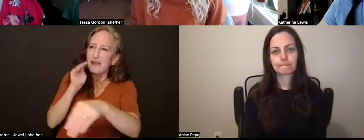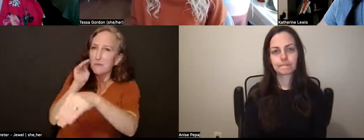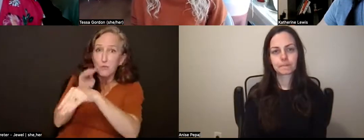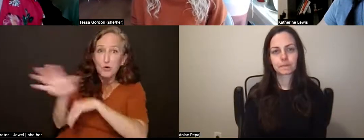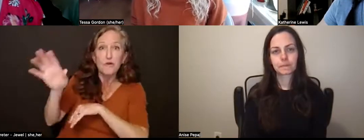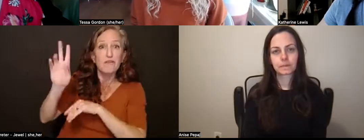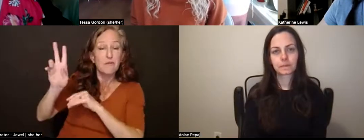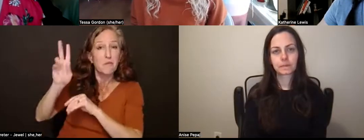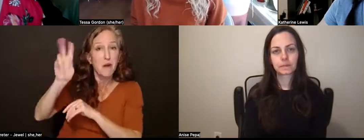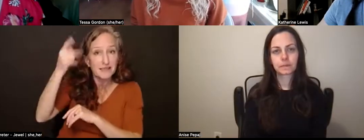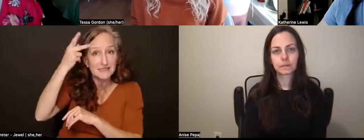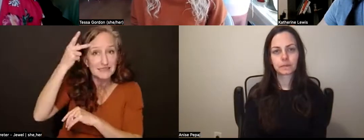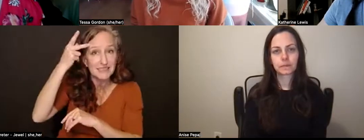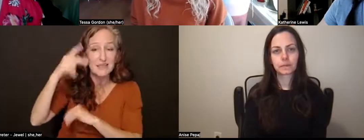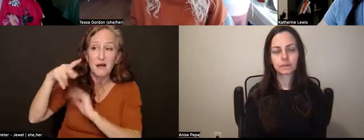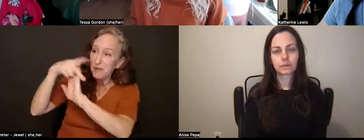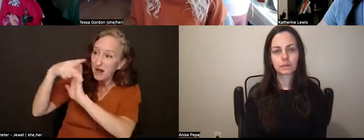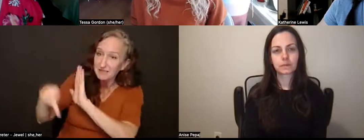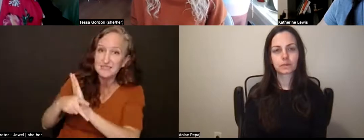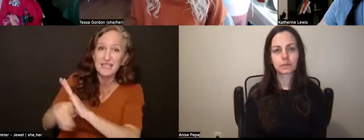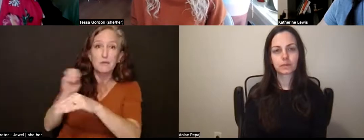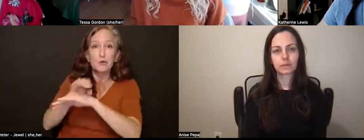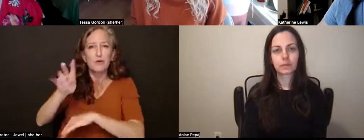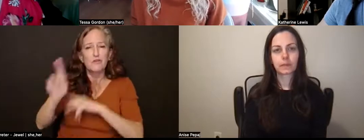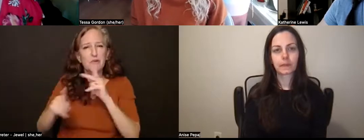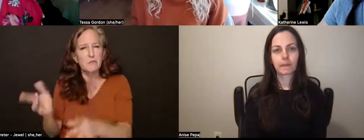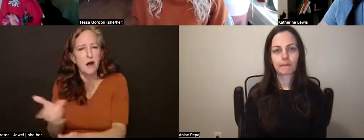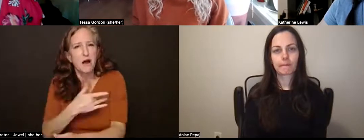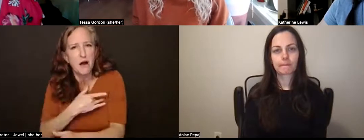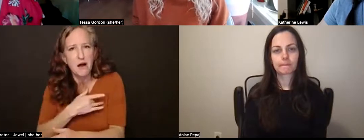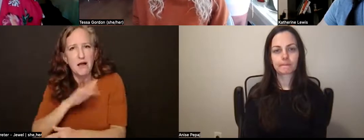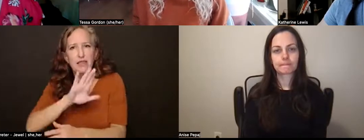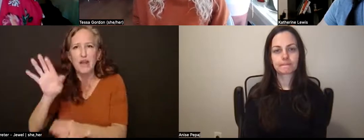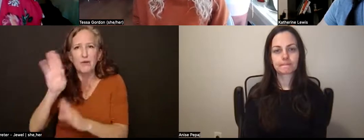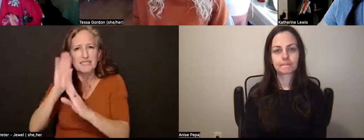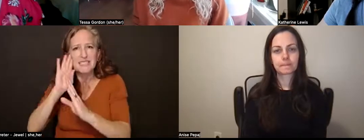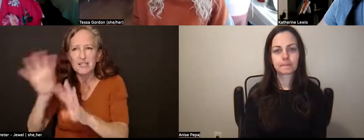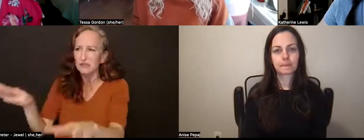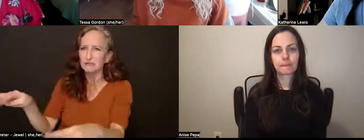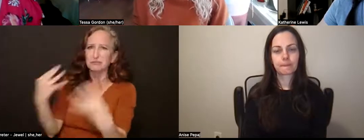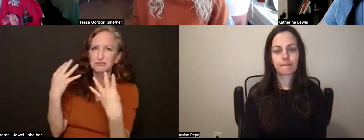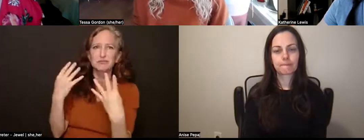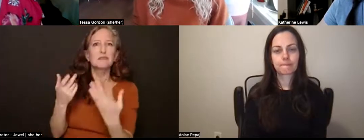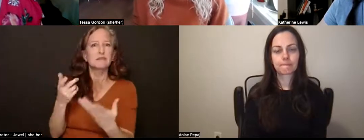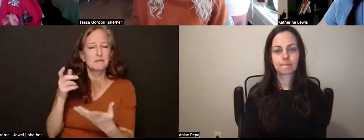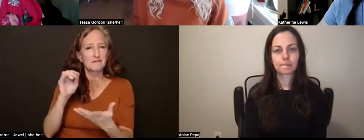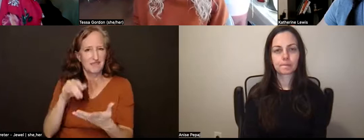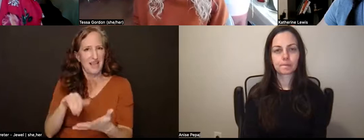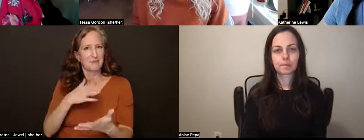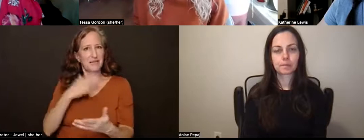quickly, move people's hearts and their attention so vastly as I have in long COVID. And I